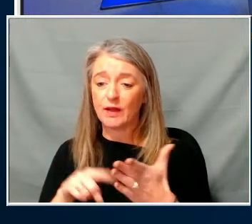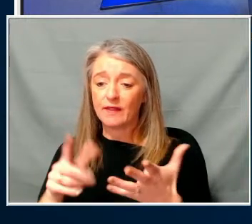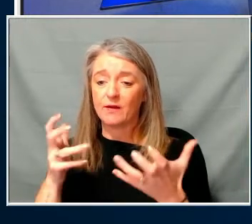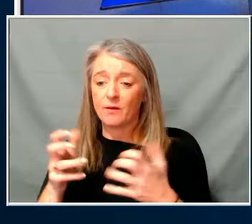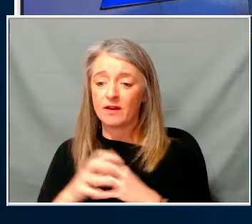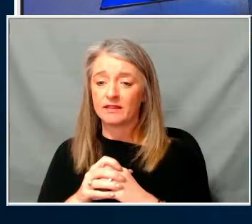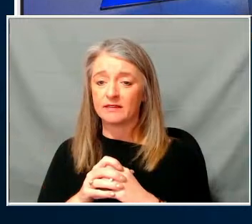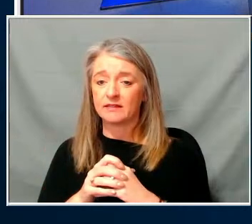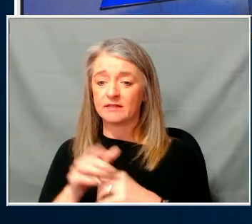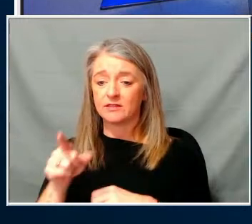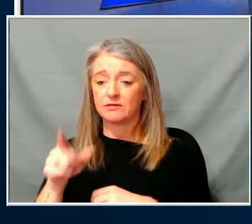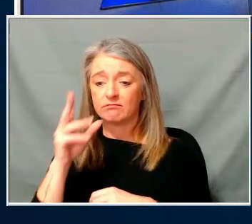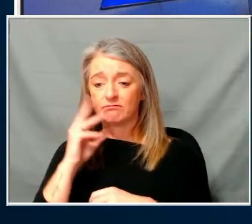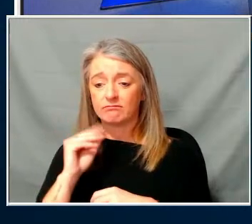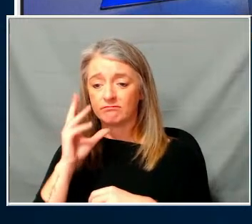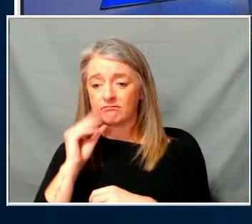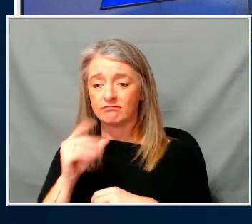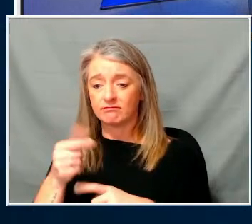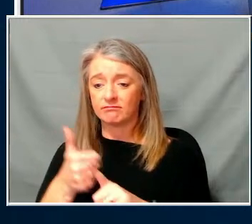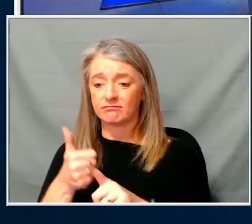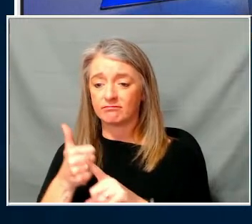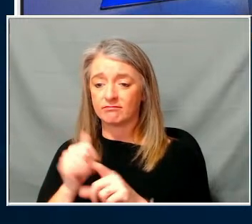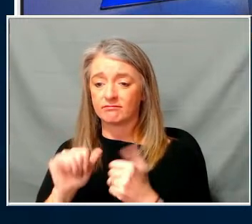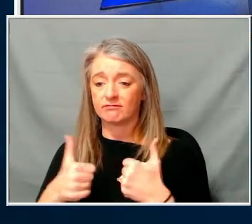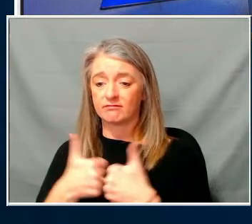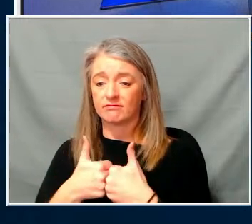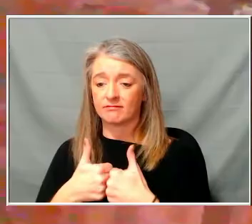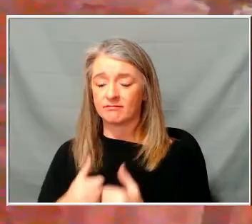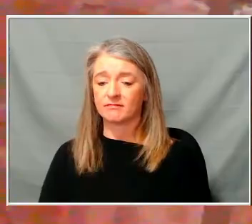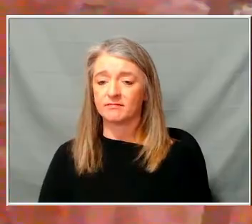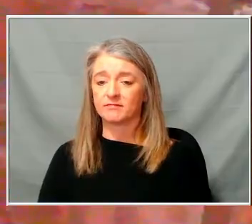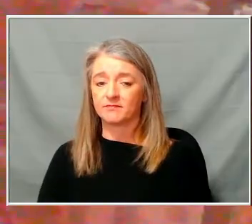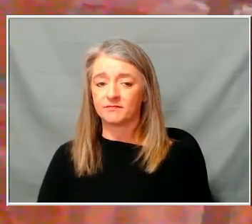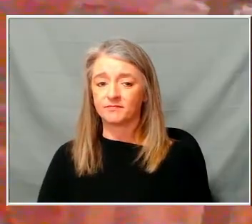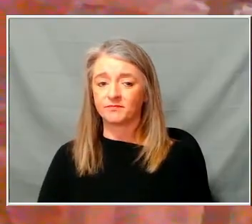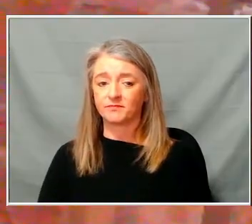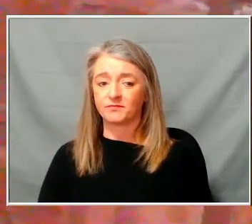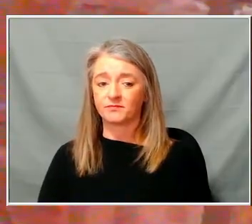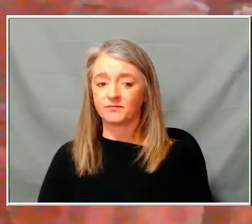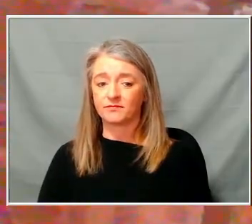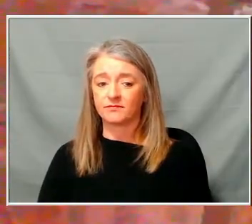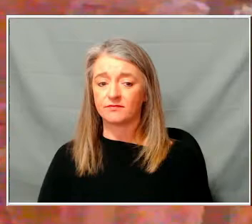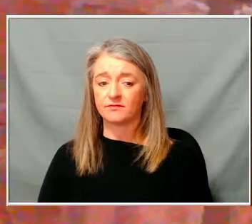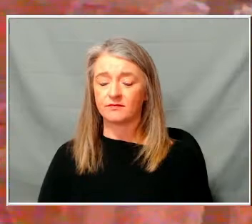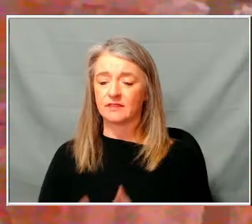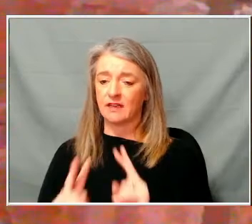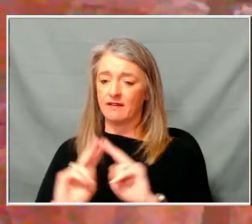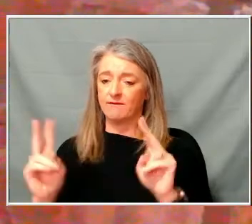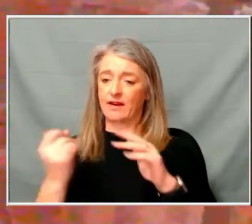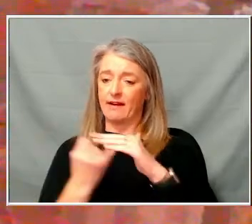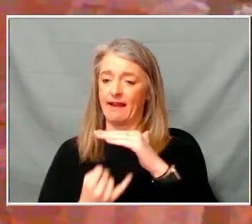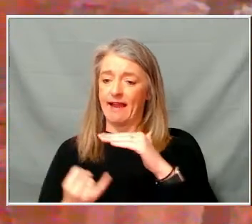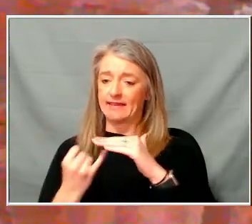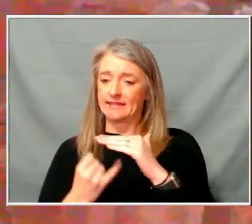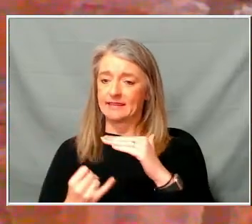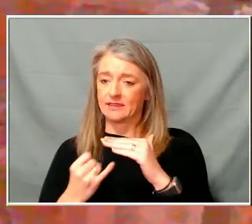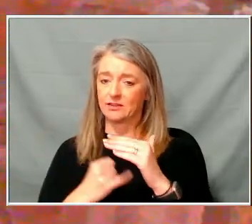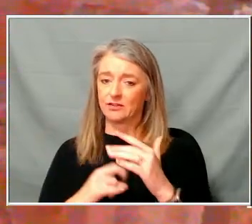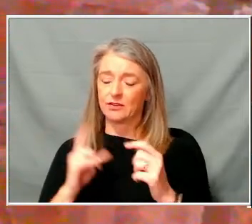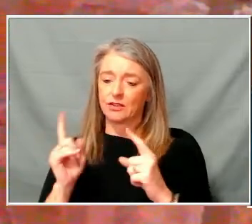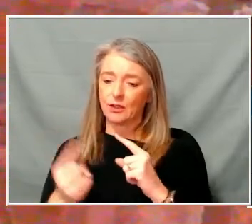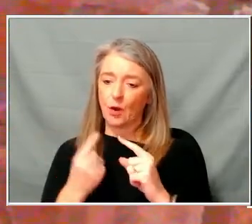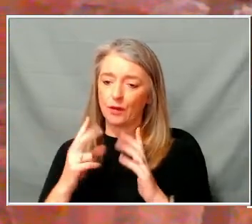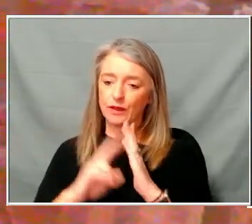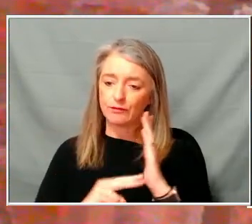you came across, some challenges for you? As I said before, it was very isolating for us. You can only read so many